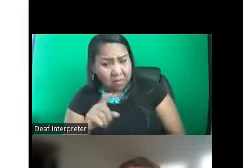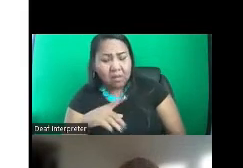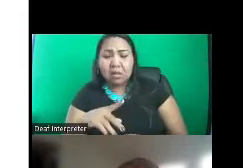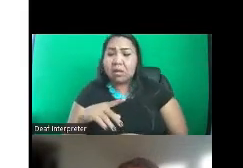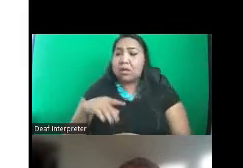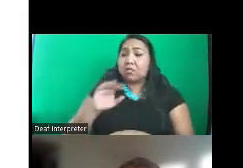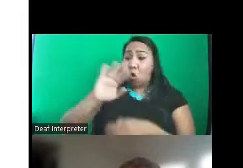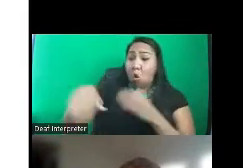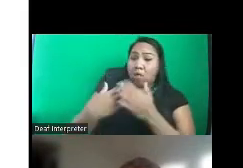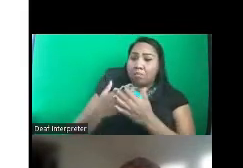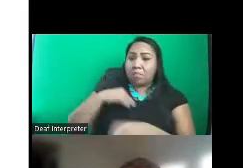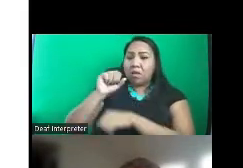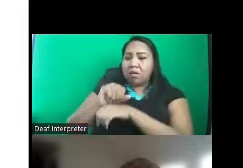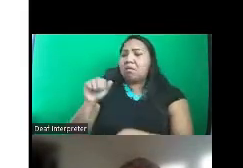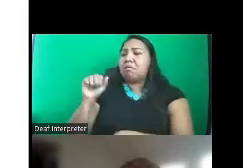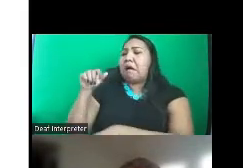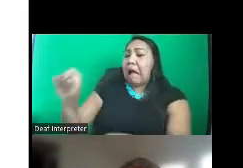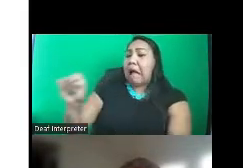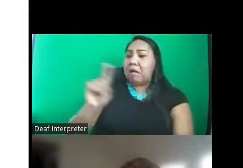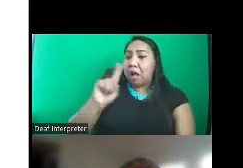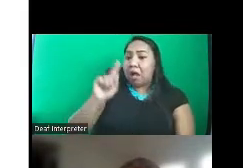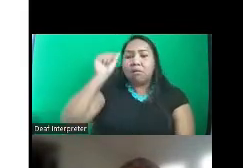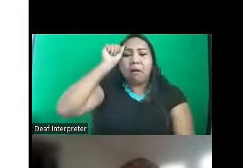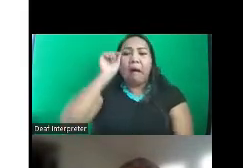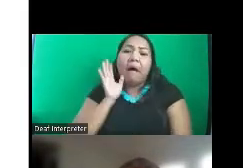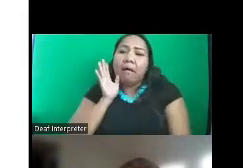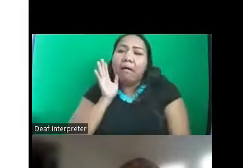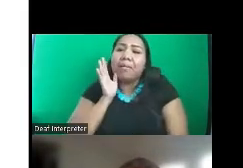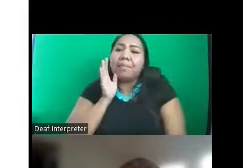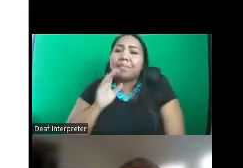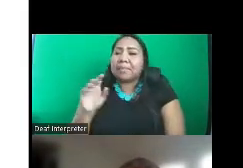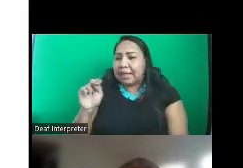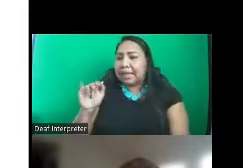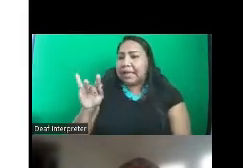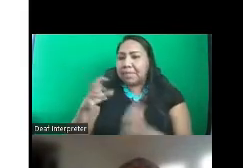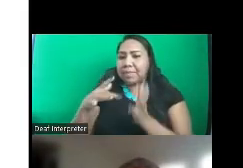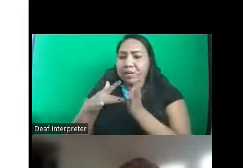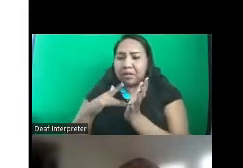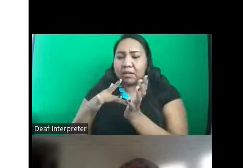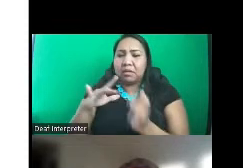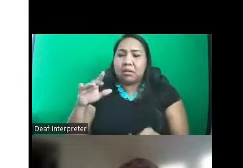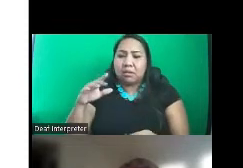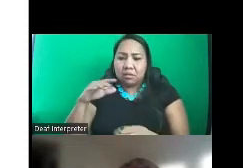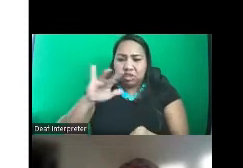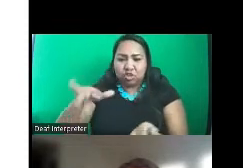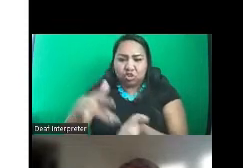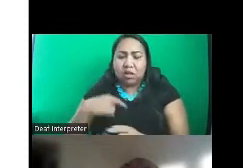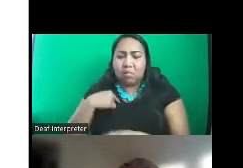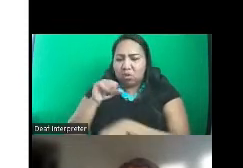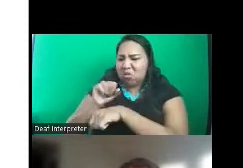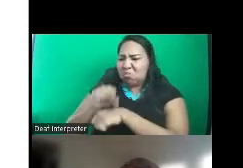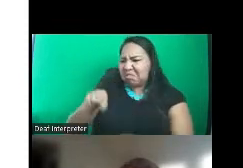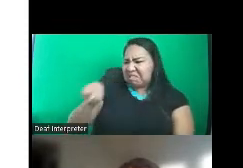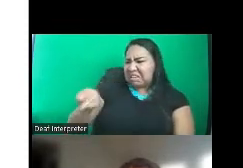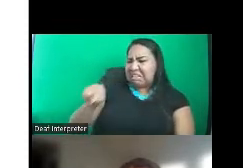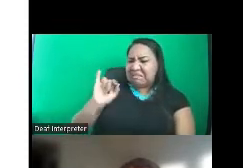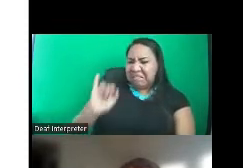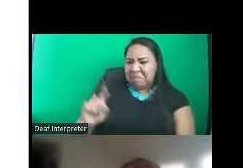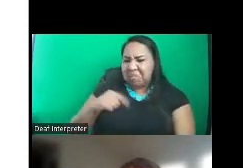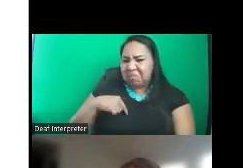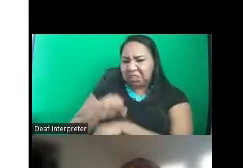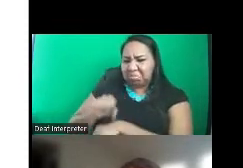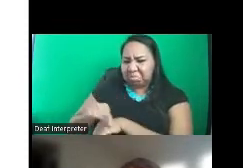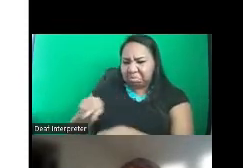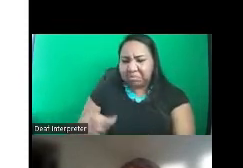Center. And so I definitely, it was such an encouraging experience to get out there. I'm